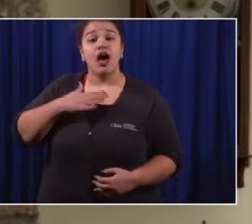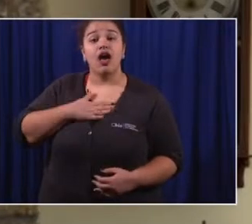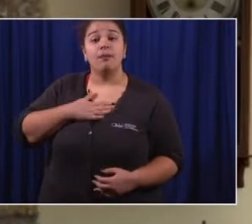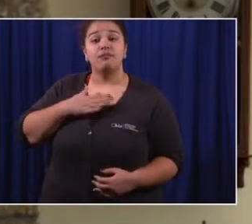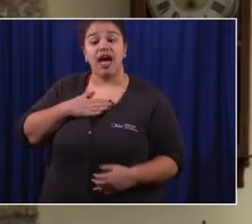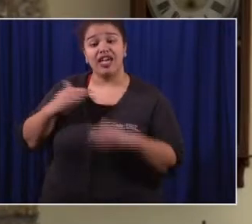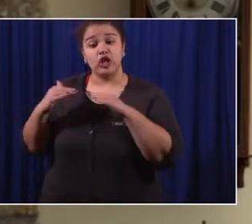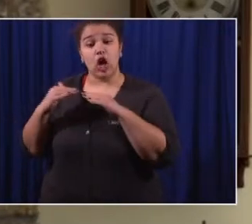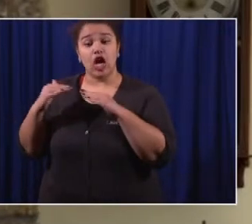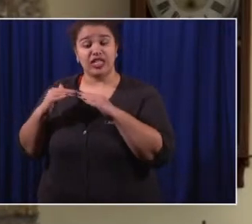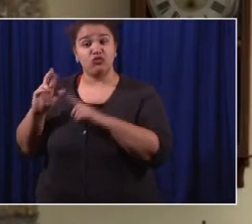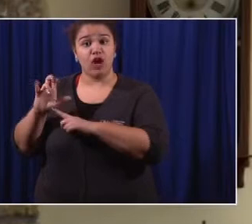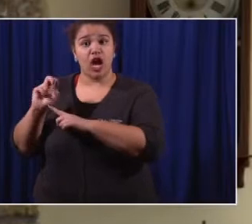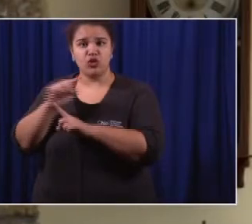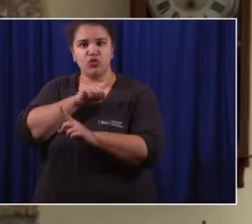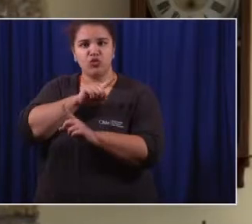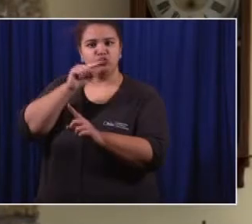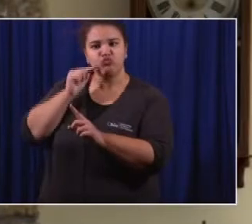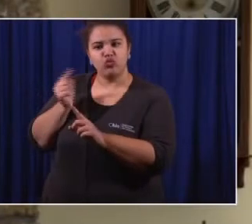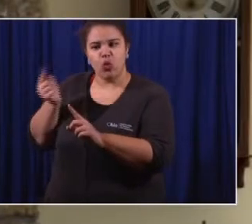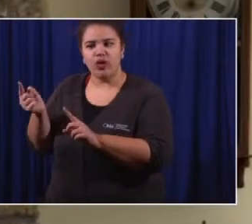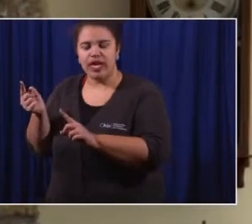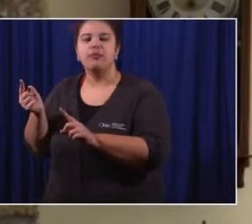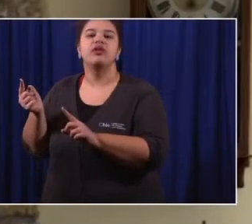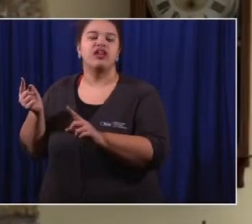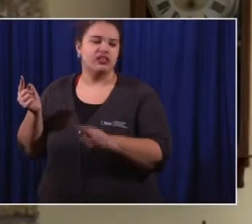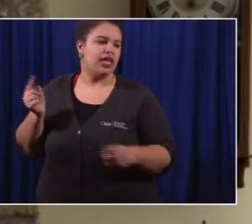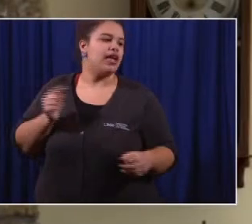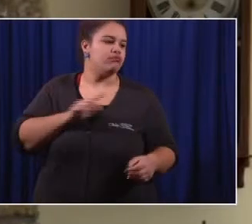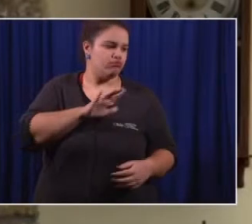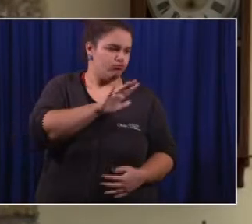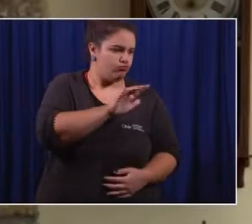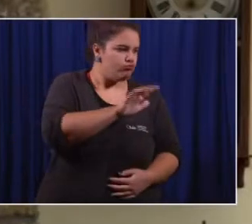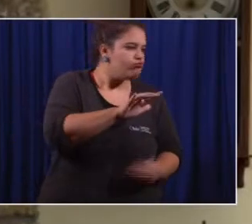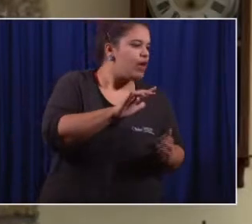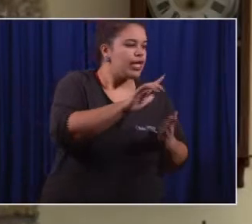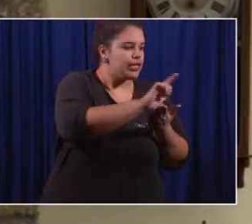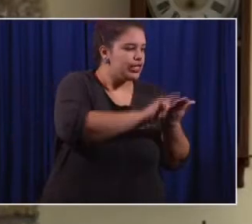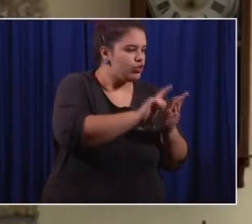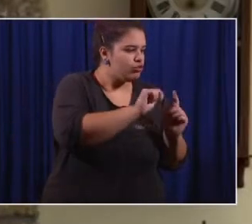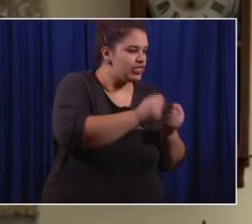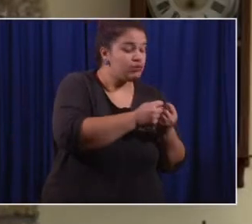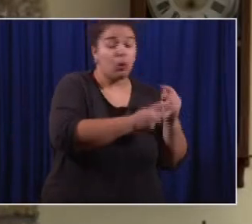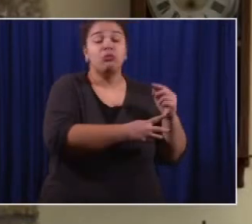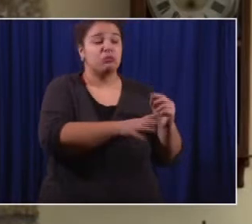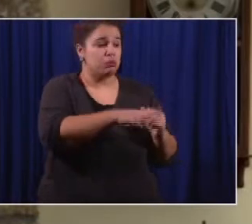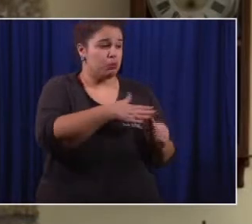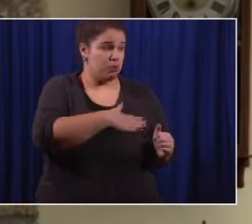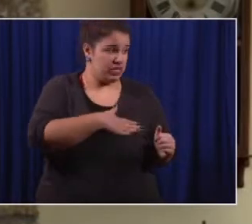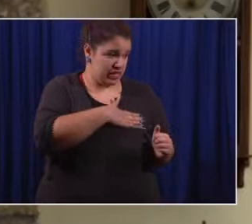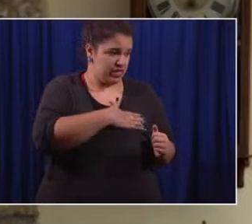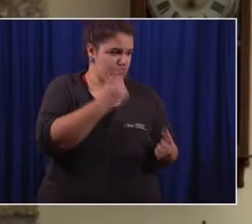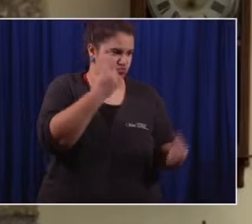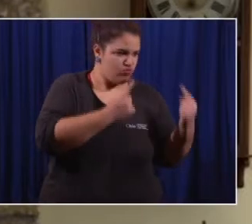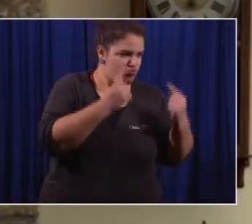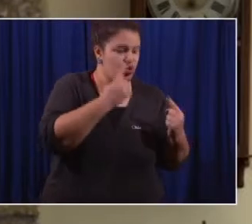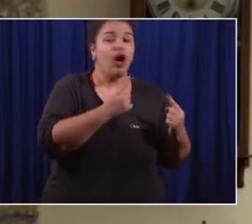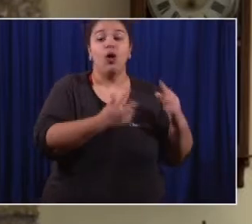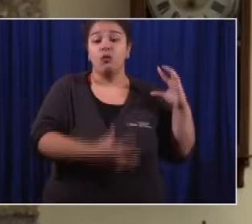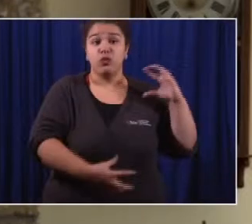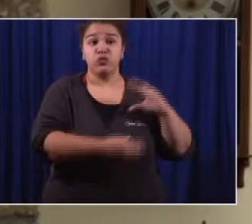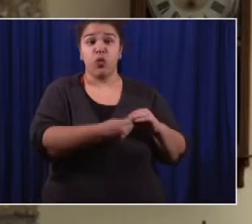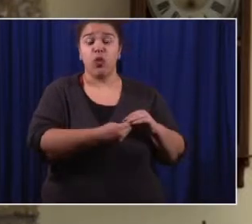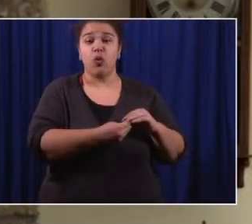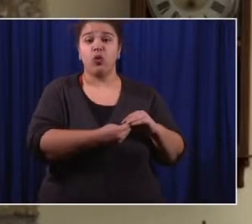legal team to reconsider releasing the total number of COVID-19 deaths in each nursing home across the state.